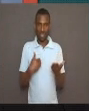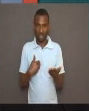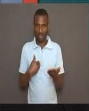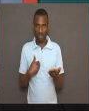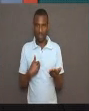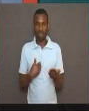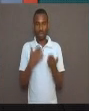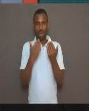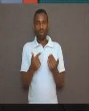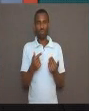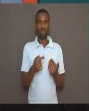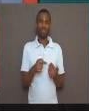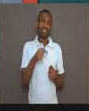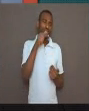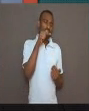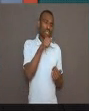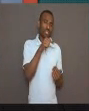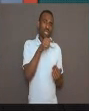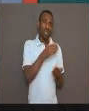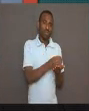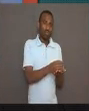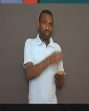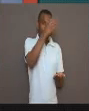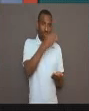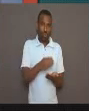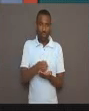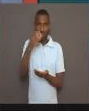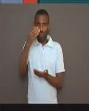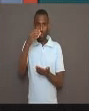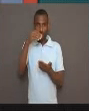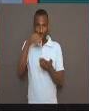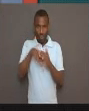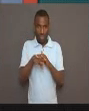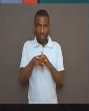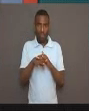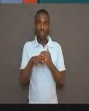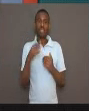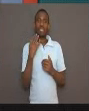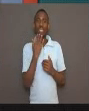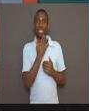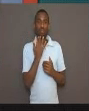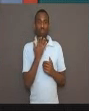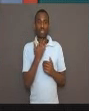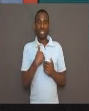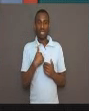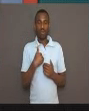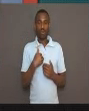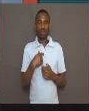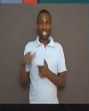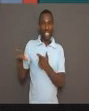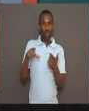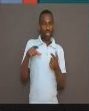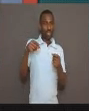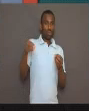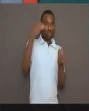When she adds colored water at the base, you can see the liquid being